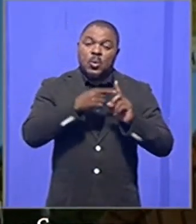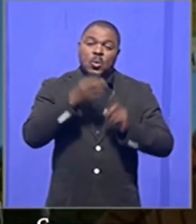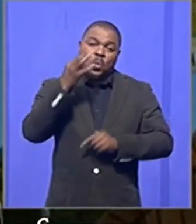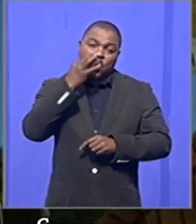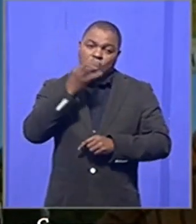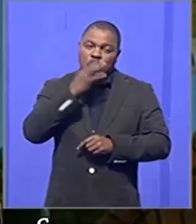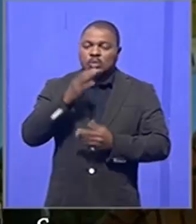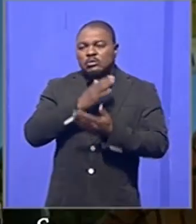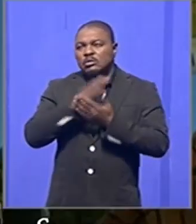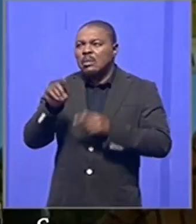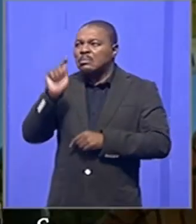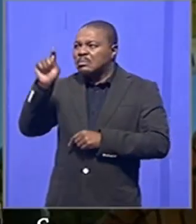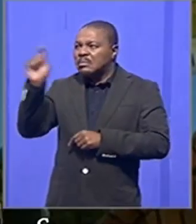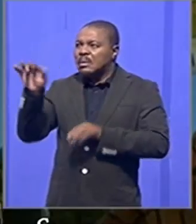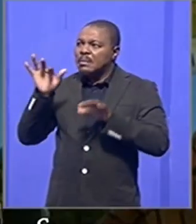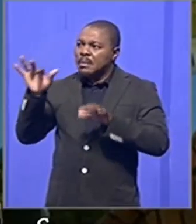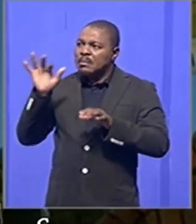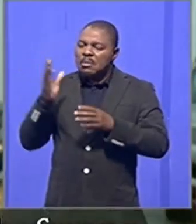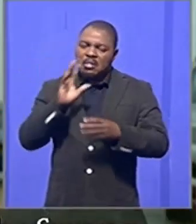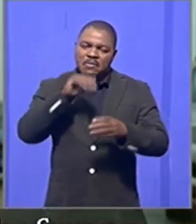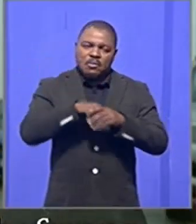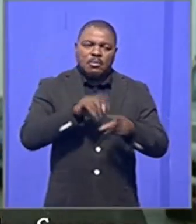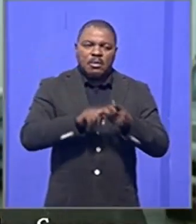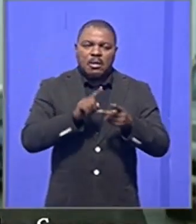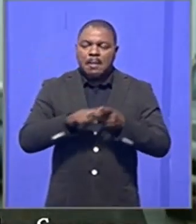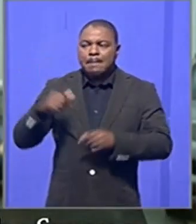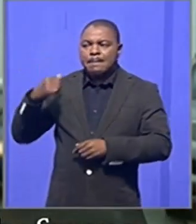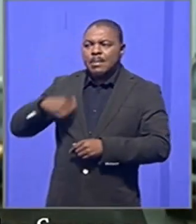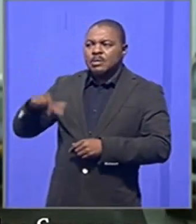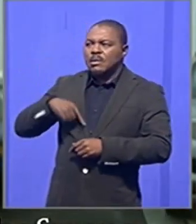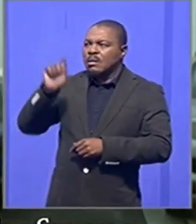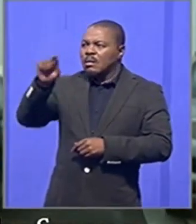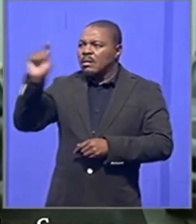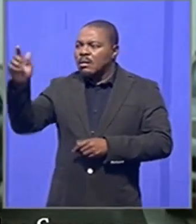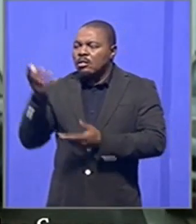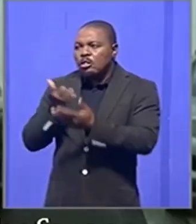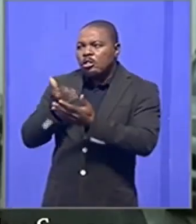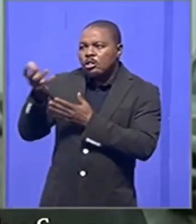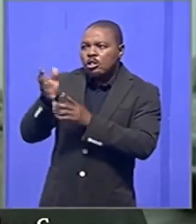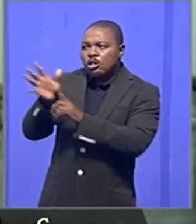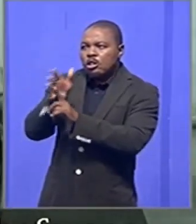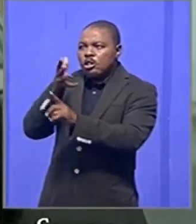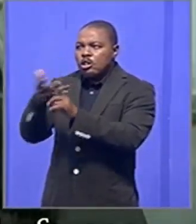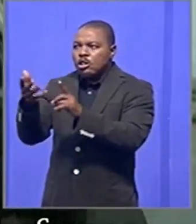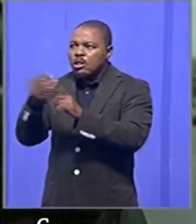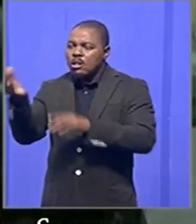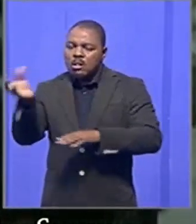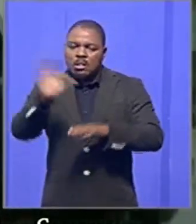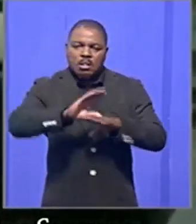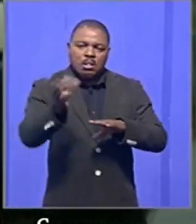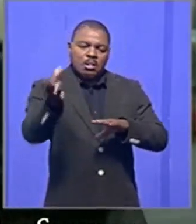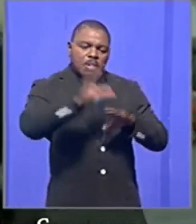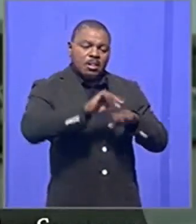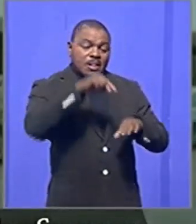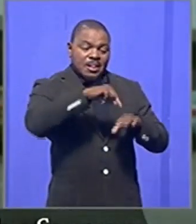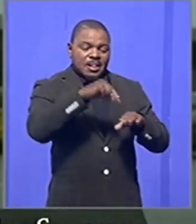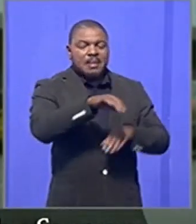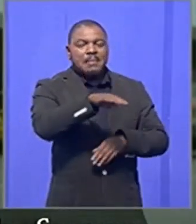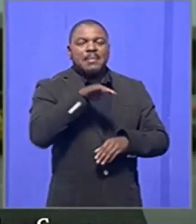ba mmalwa ba amegile ditirong tša go goketša mebasepala ya palo ya go tsebalega go dira dipeeletšo tše di seng molaong bankeng